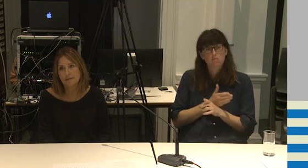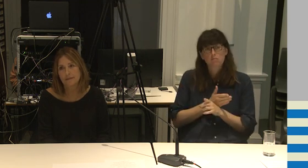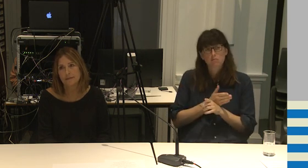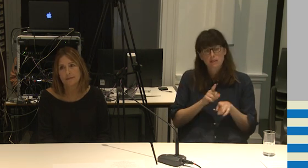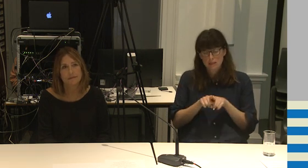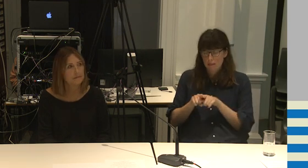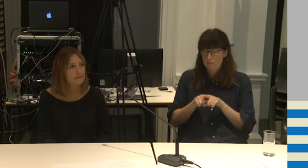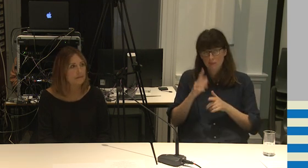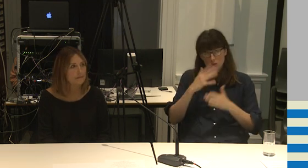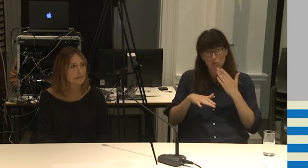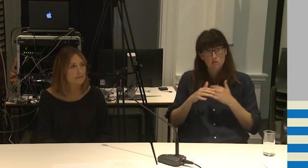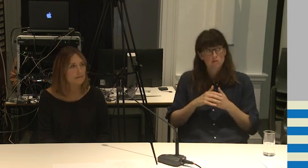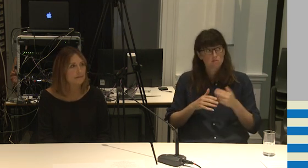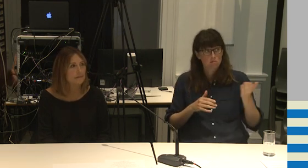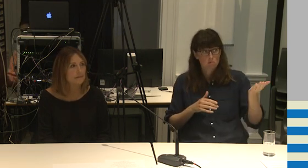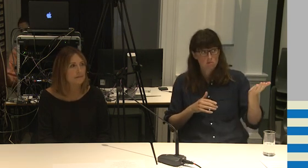Yeah, I mean,